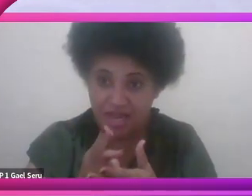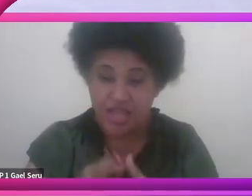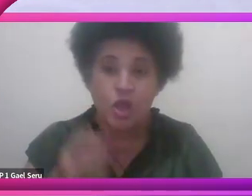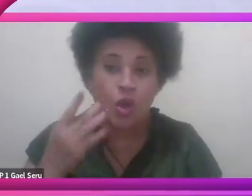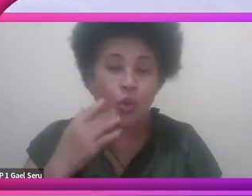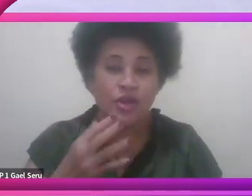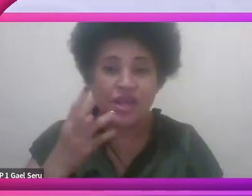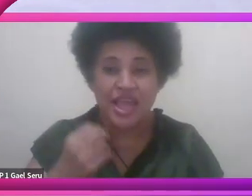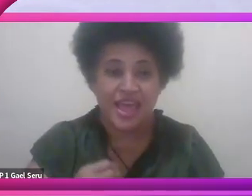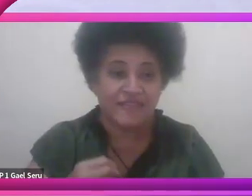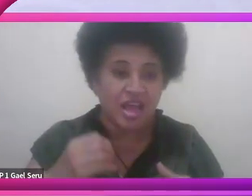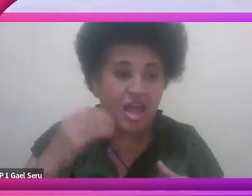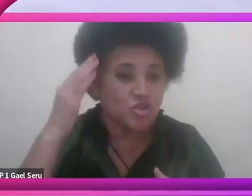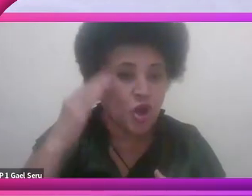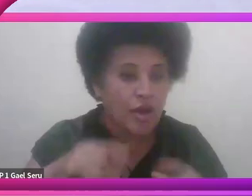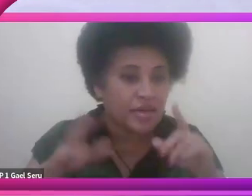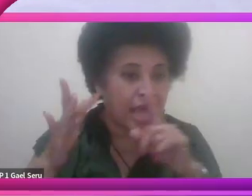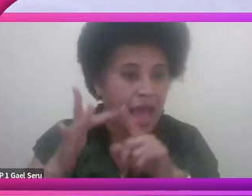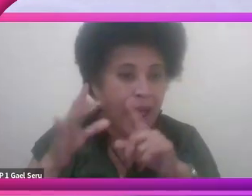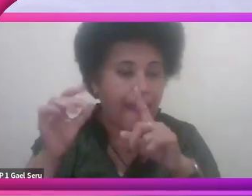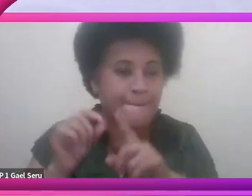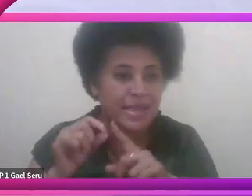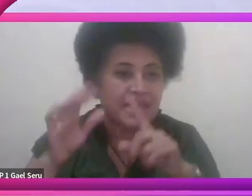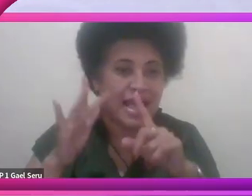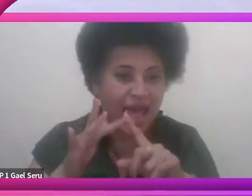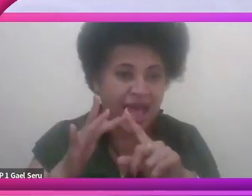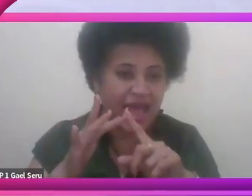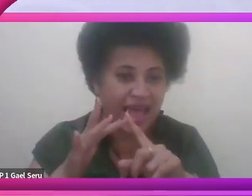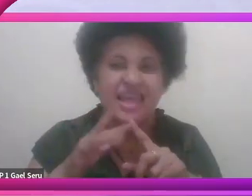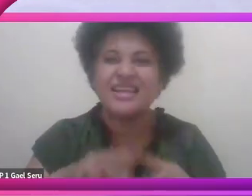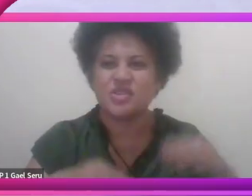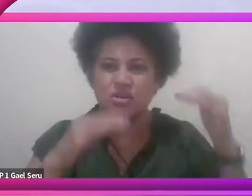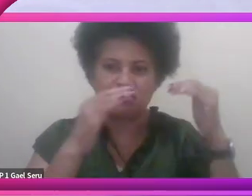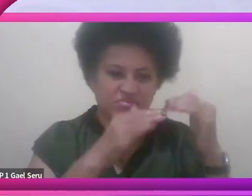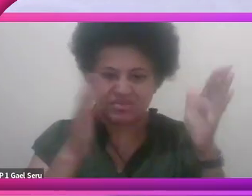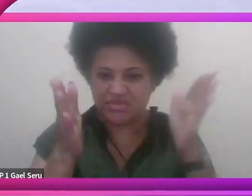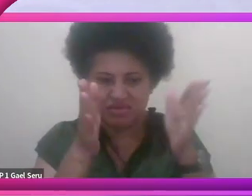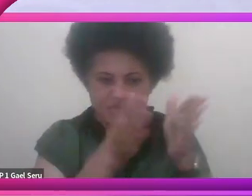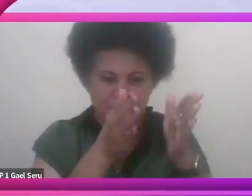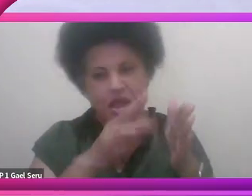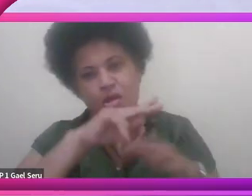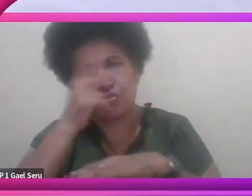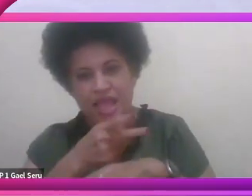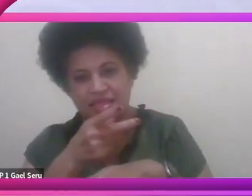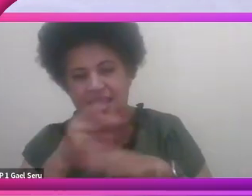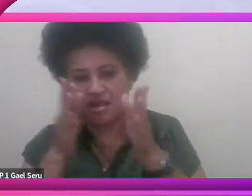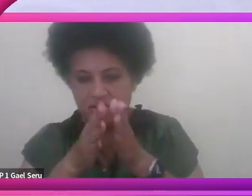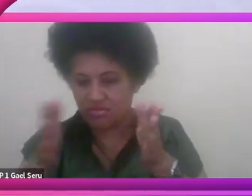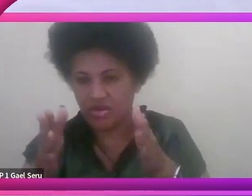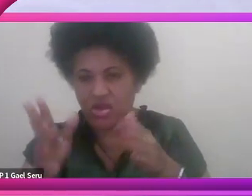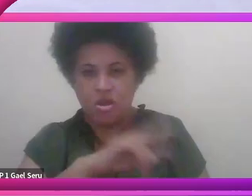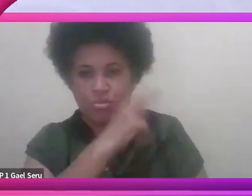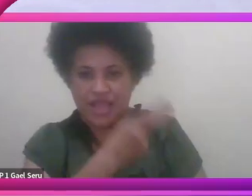short, we call IPI, inter-pregnancy interval, that means define 18 months between one